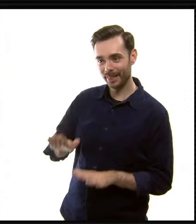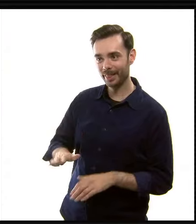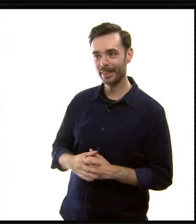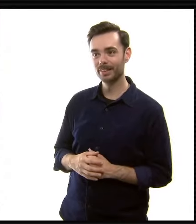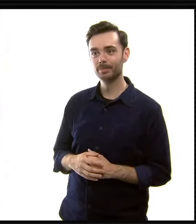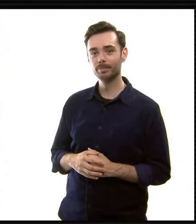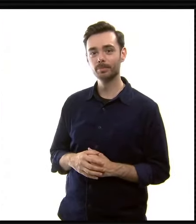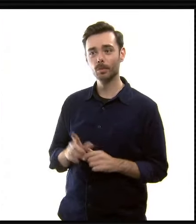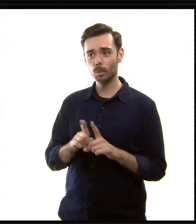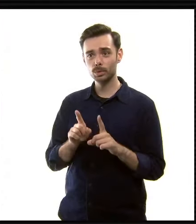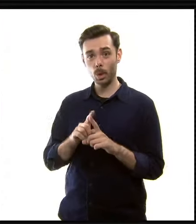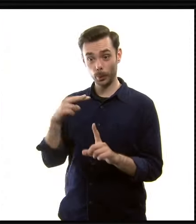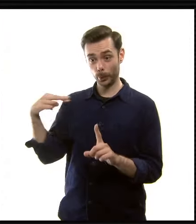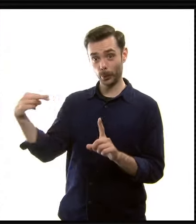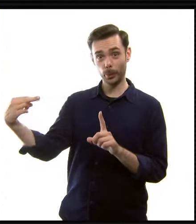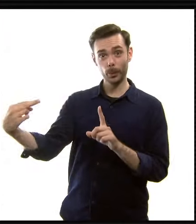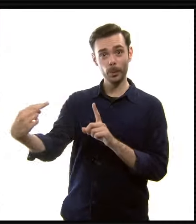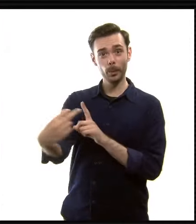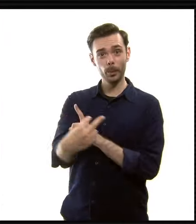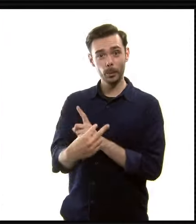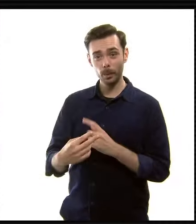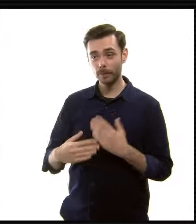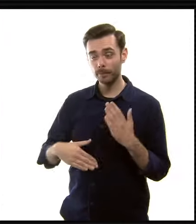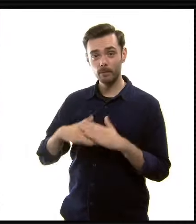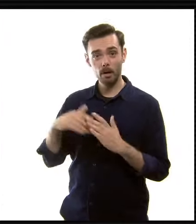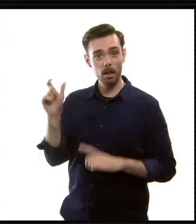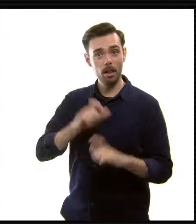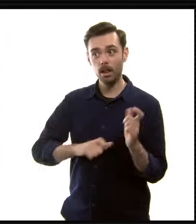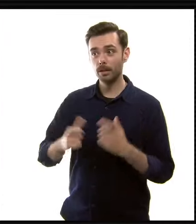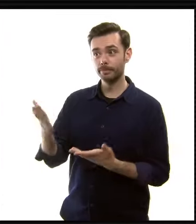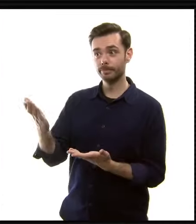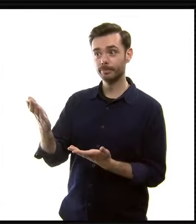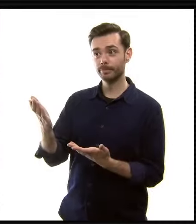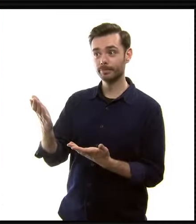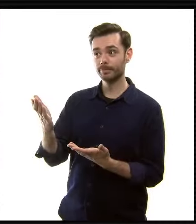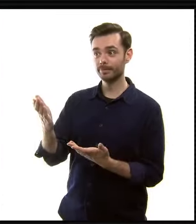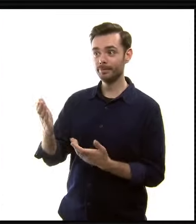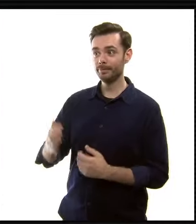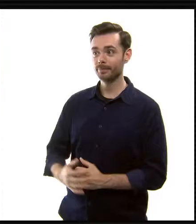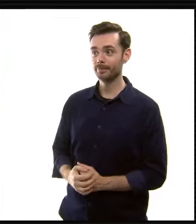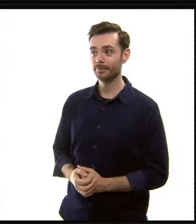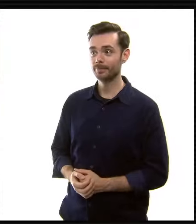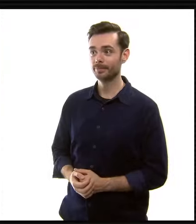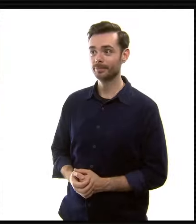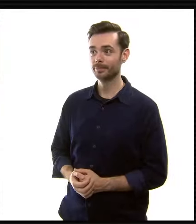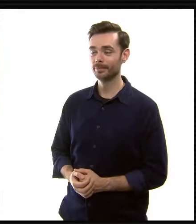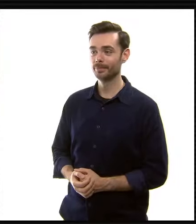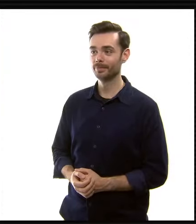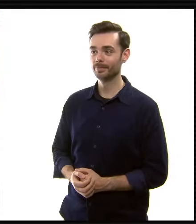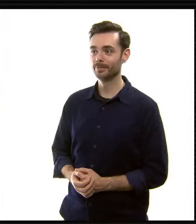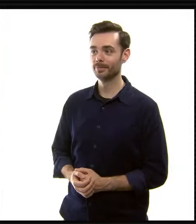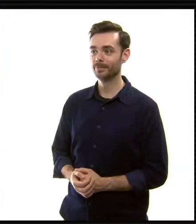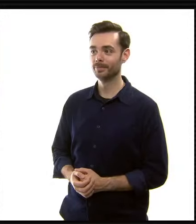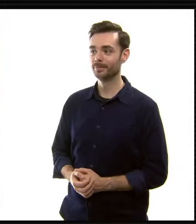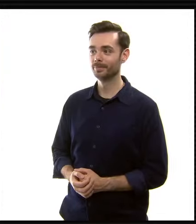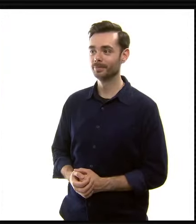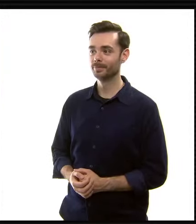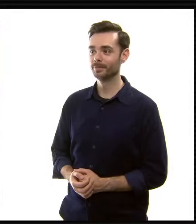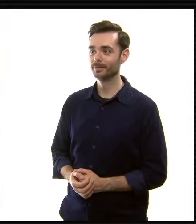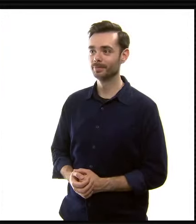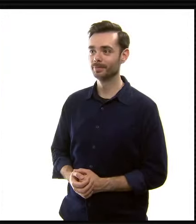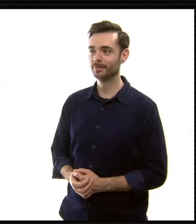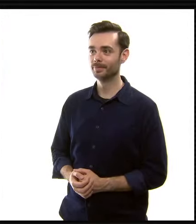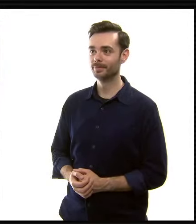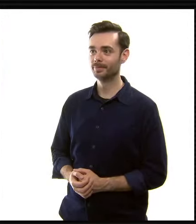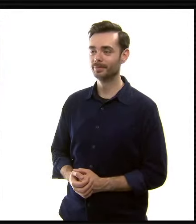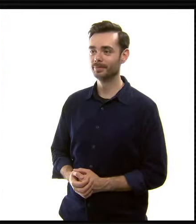around, yeah. Keep it coming. Yeah, there's a duck Look at there. that. Incredible. Oh, wow. Keep Well done, keep guys. it turning. Keep it turning. It's really Look at that. amazing. Keep it going. Keep